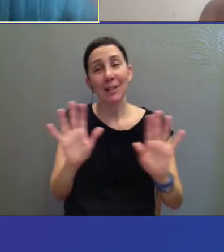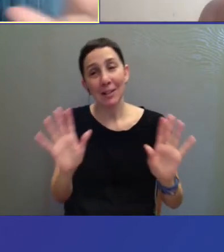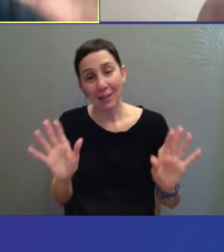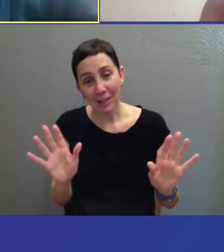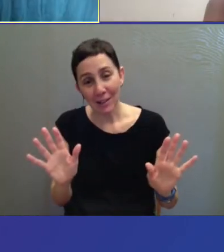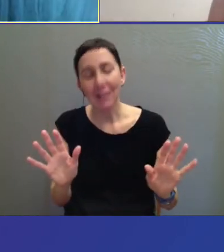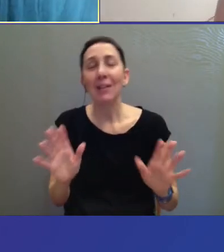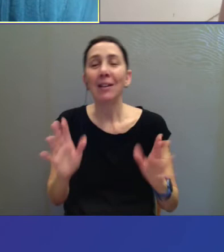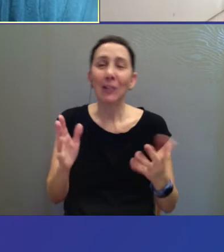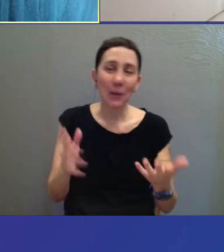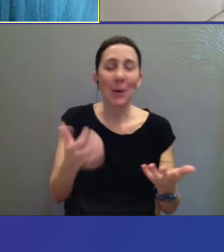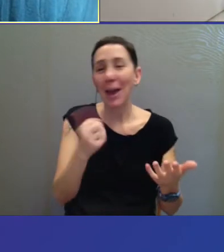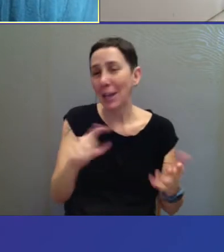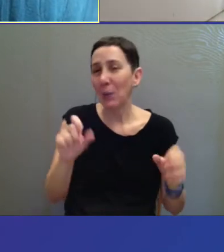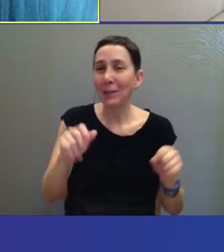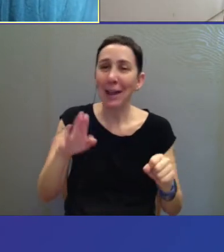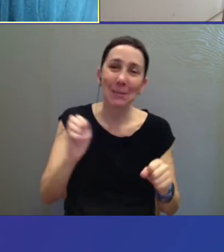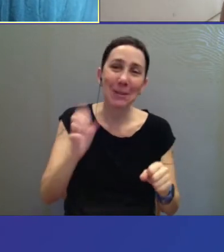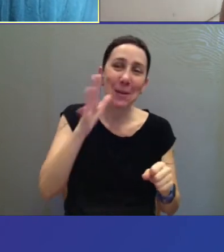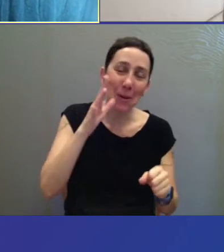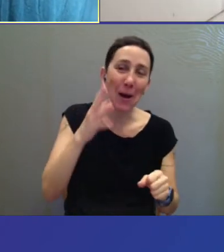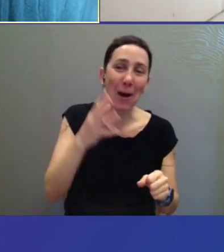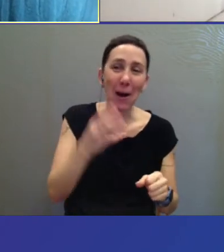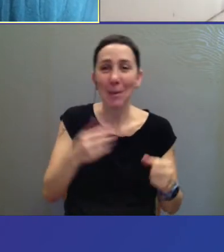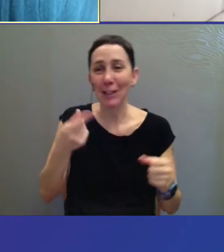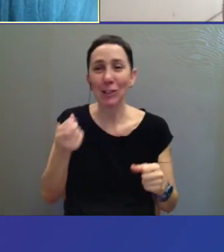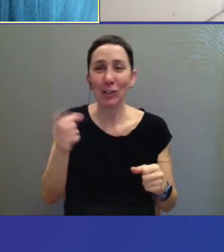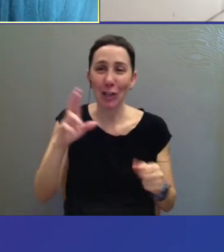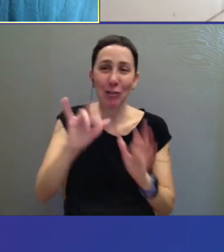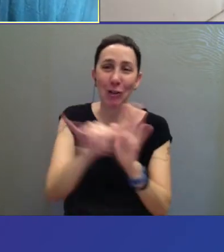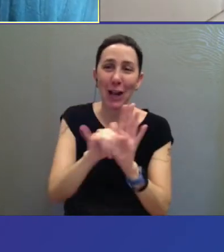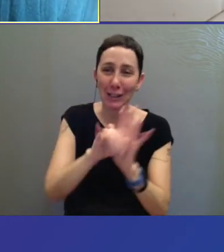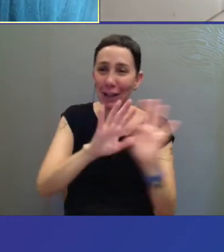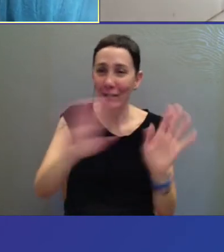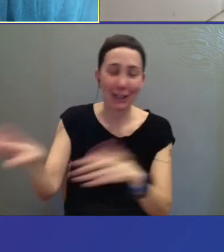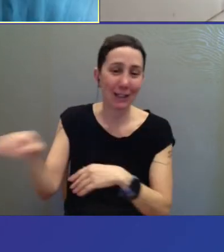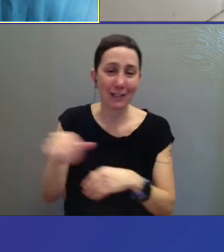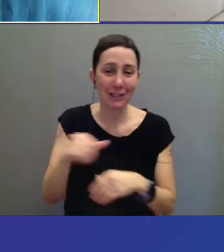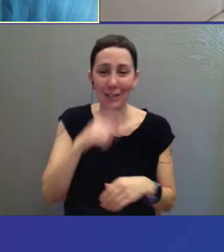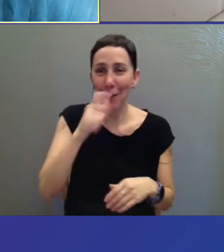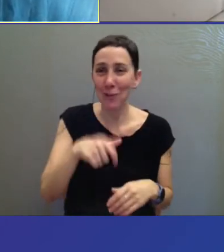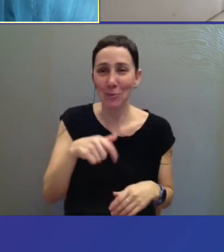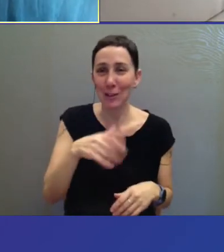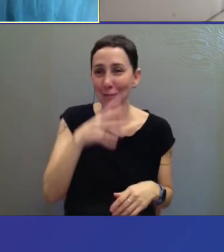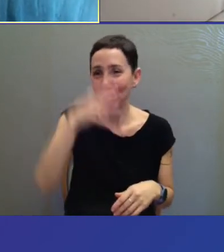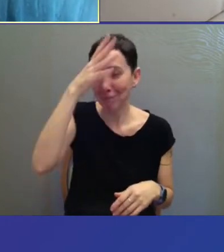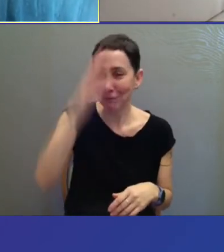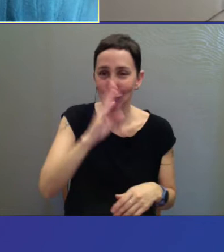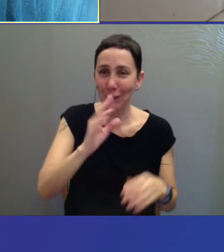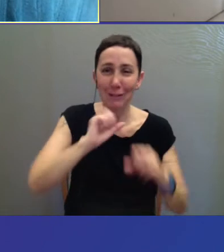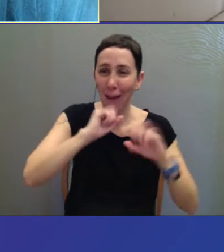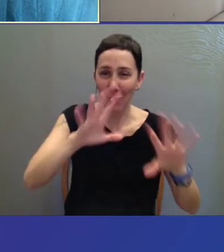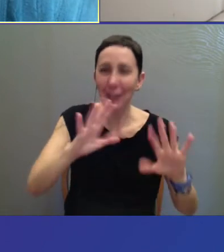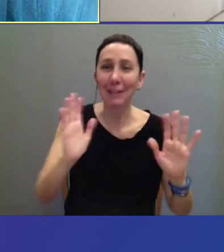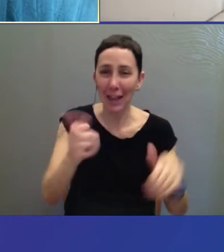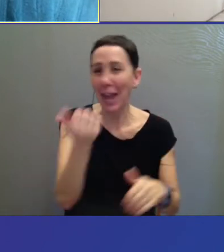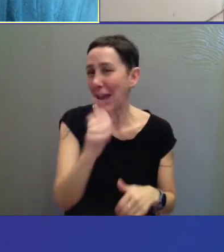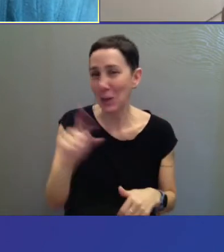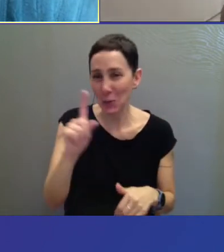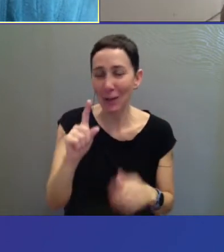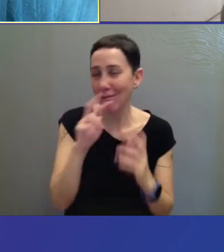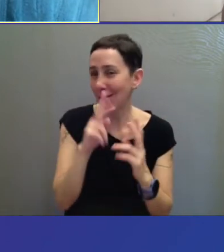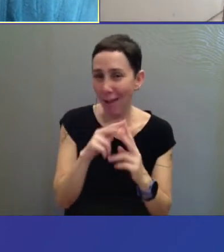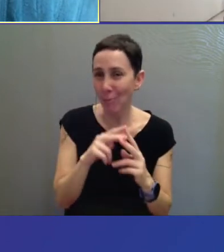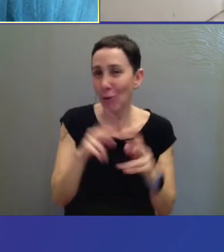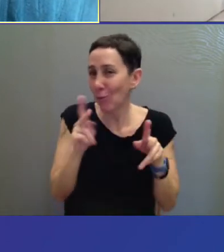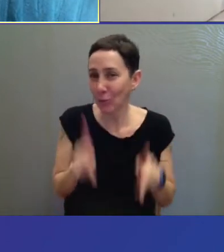who's a mom and, gender identity, but, and that can be anyone. Okay, so